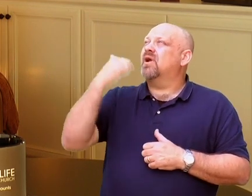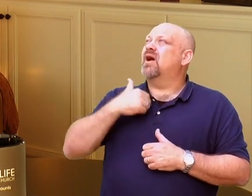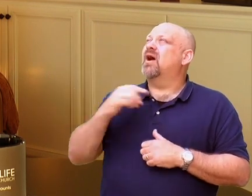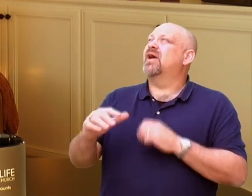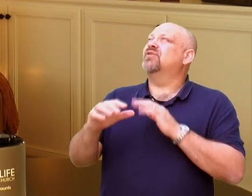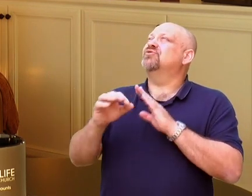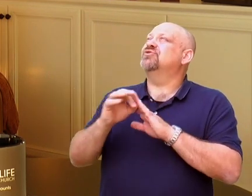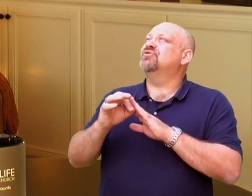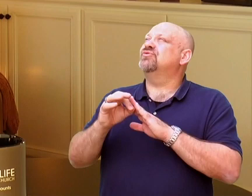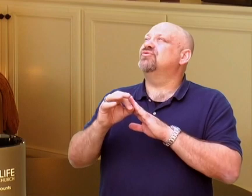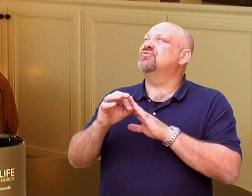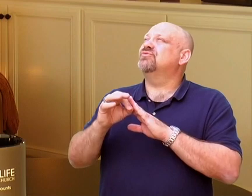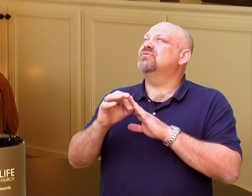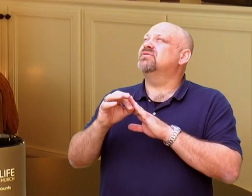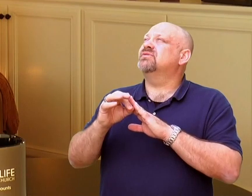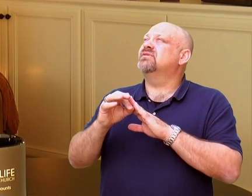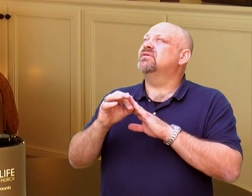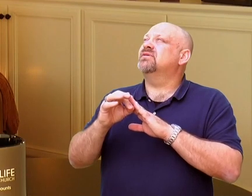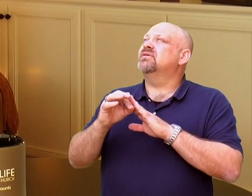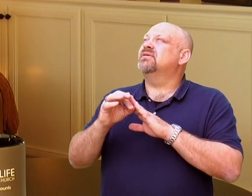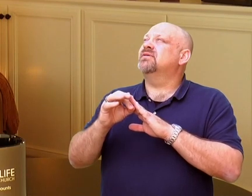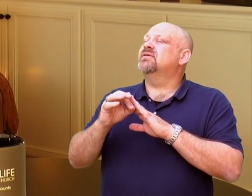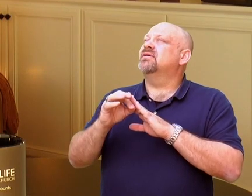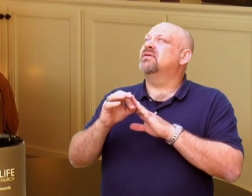And that's why I choose